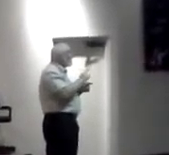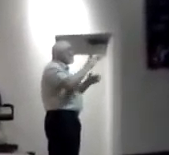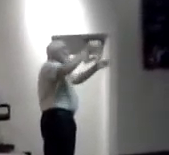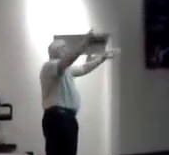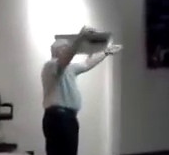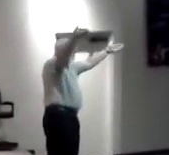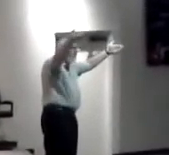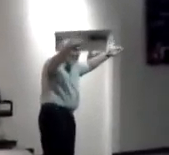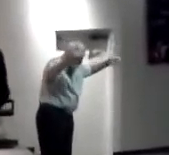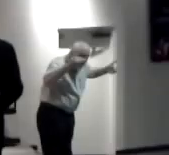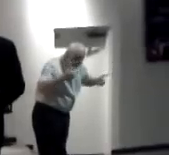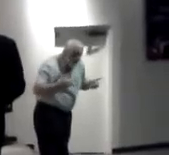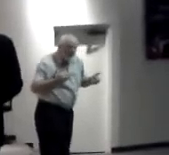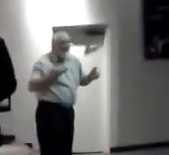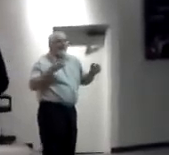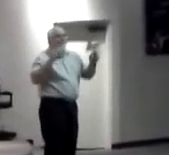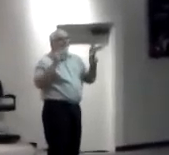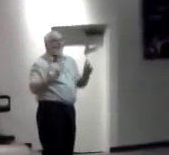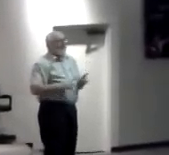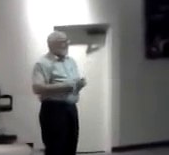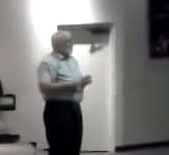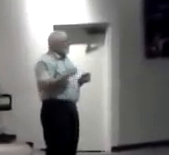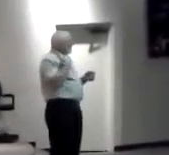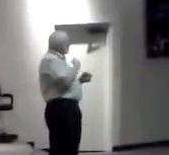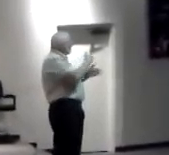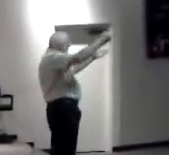welcoming people.